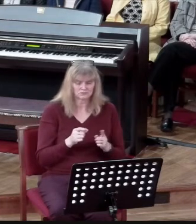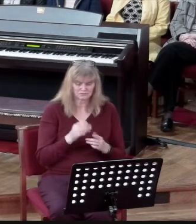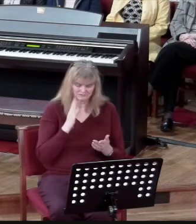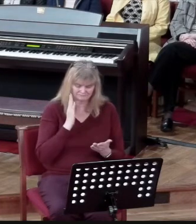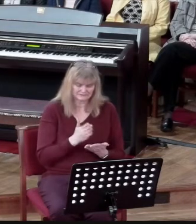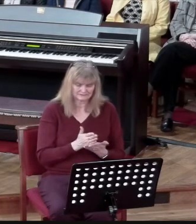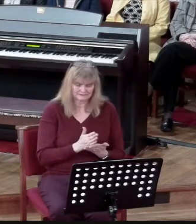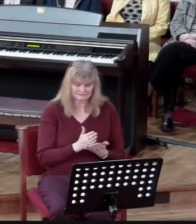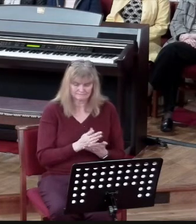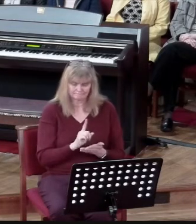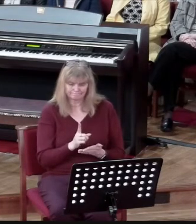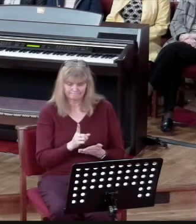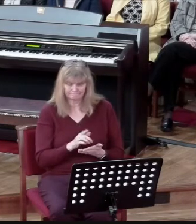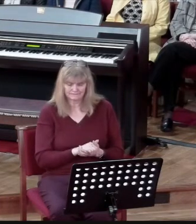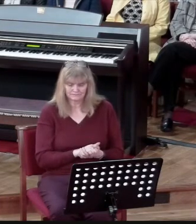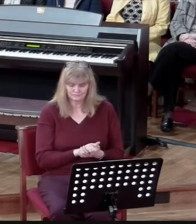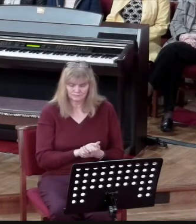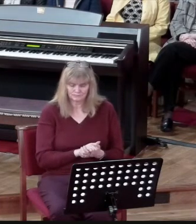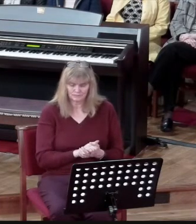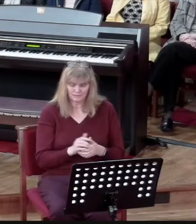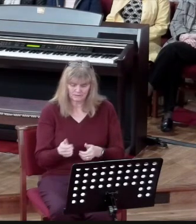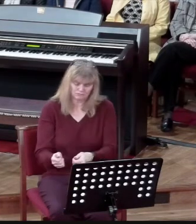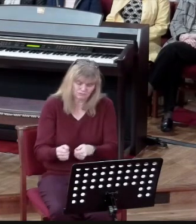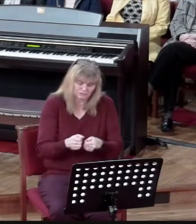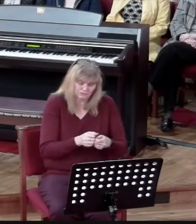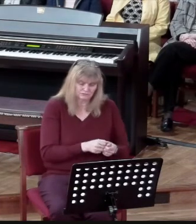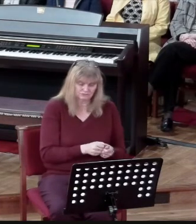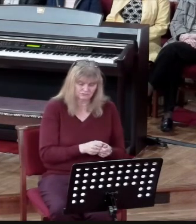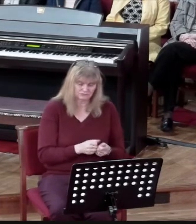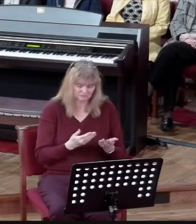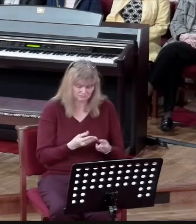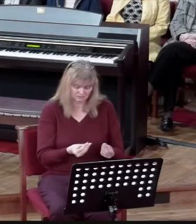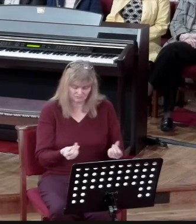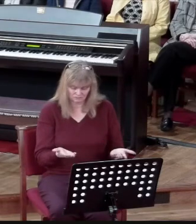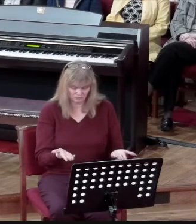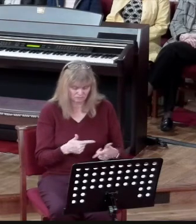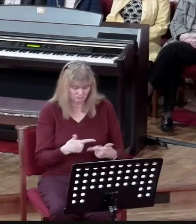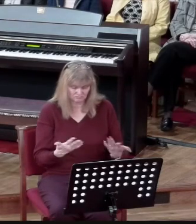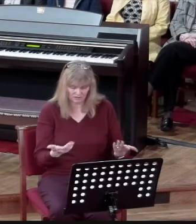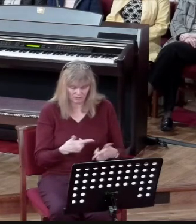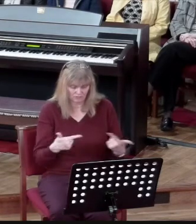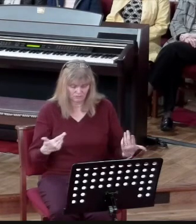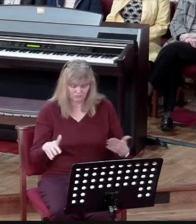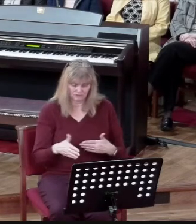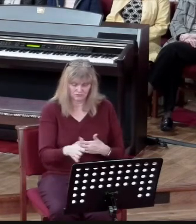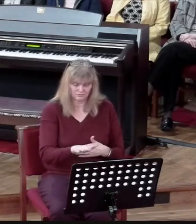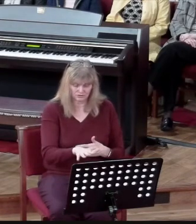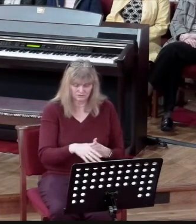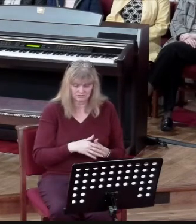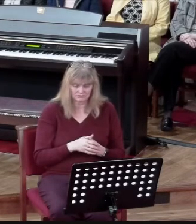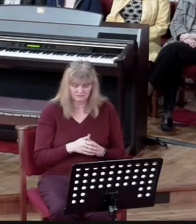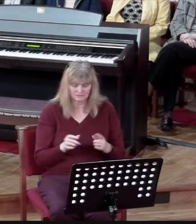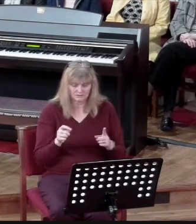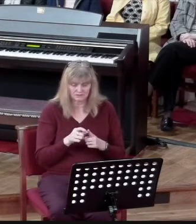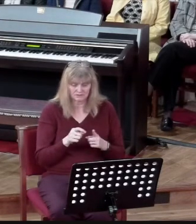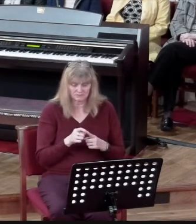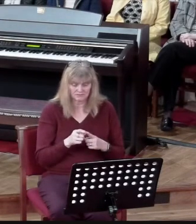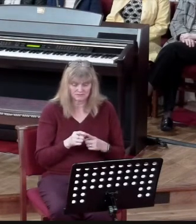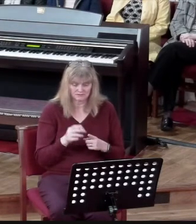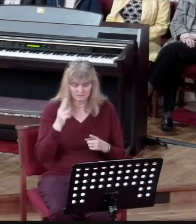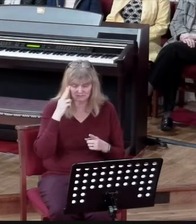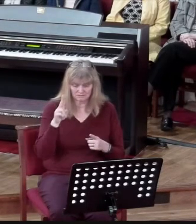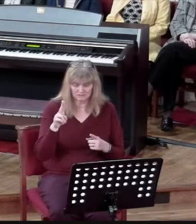involved in that as well. And so he drags the net ashore as well. And it's so human and it's so real. And Peter wants to be involved